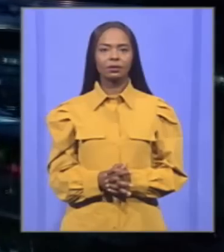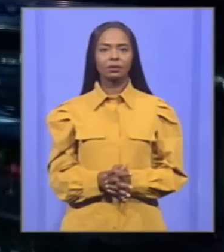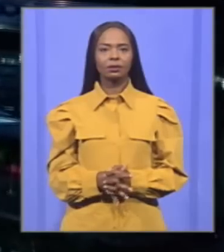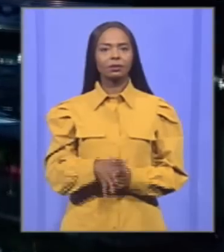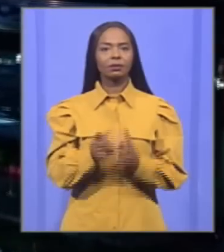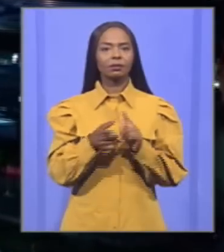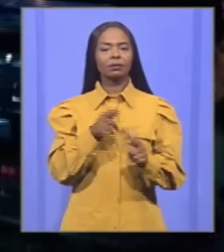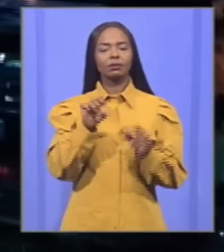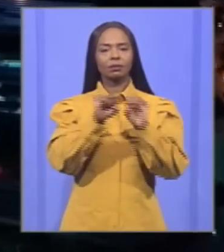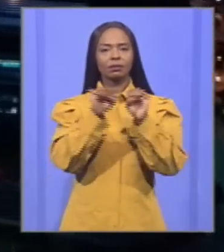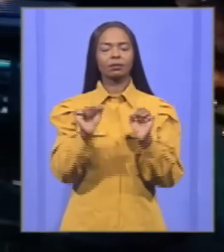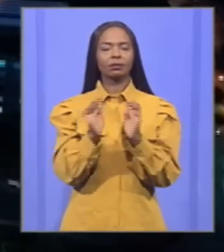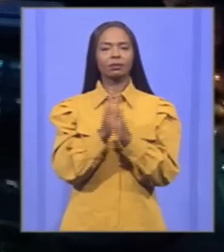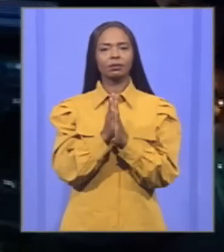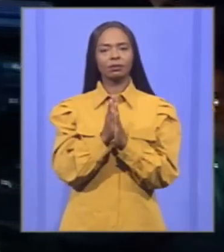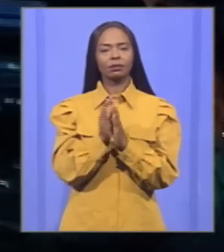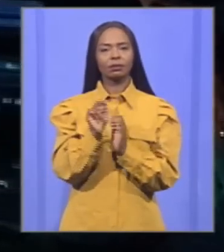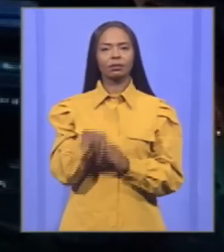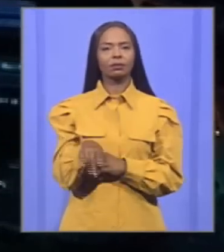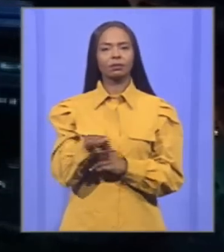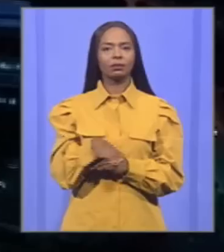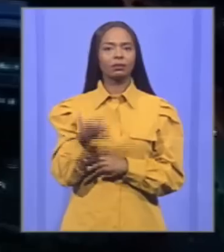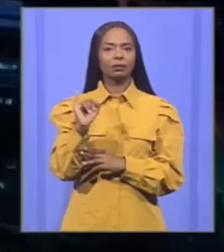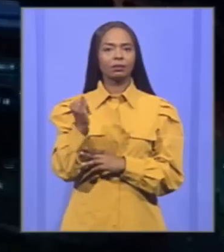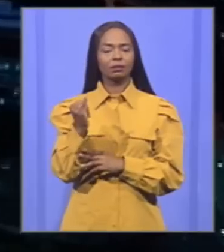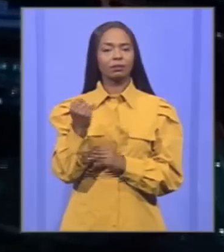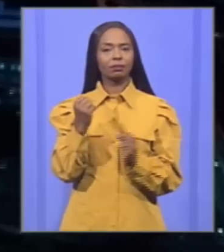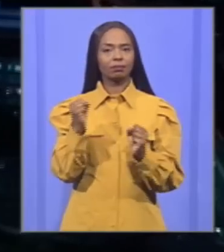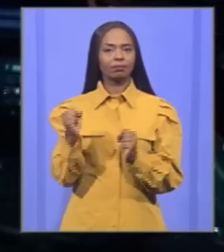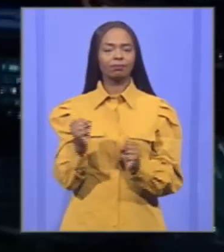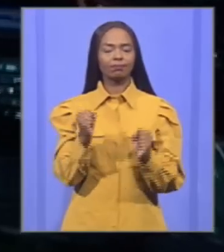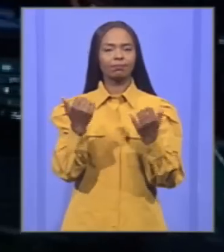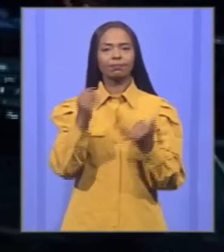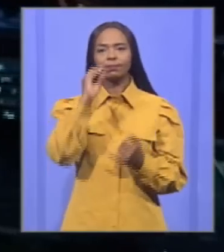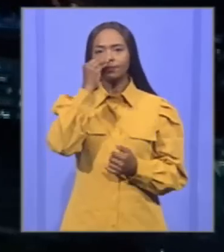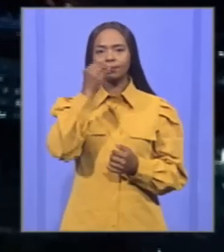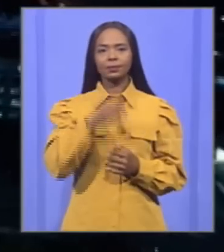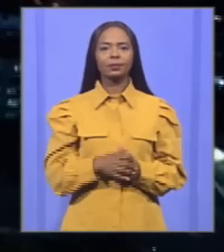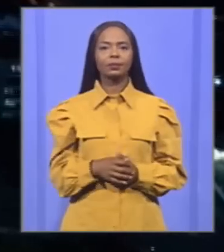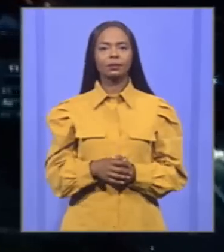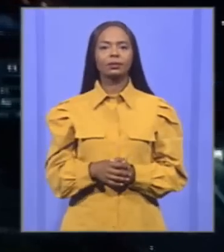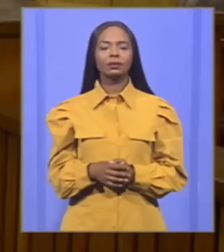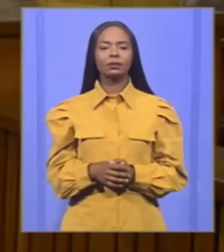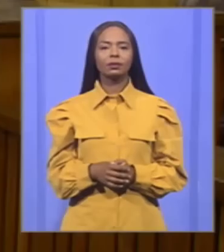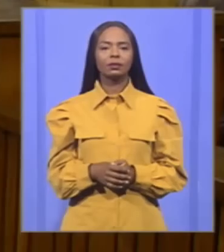Ka tlhamalalo go tswa SABC Studio 10 Auckland Park, Johannesburg. Gareng ga tse dingwe mo kgasong eno,